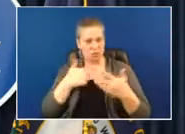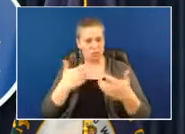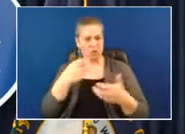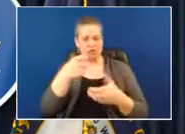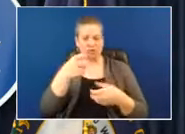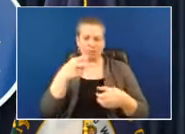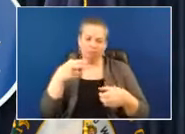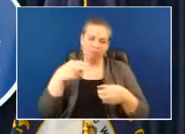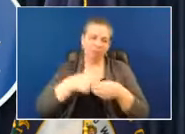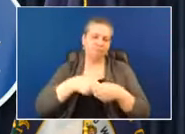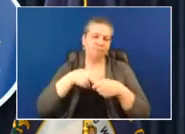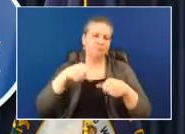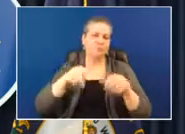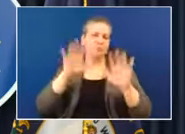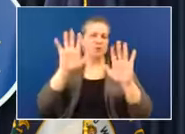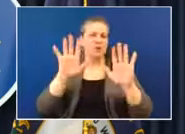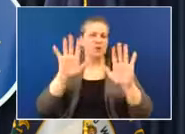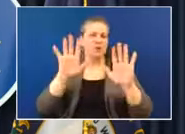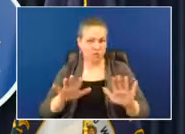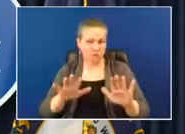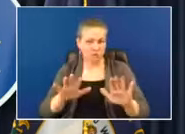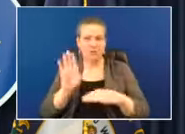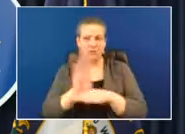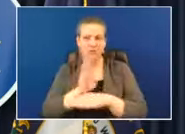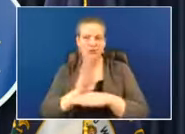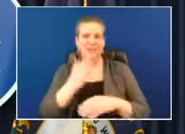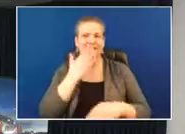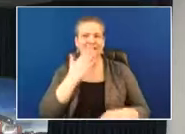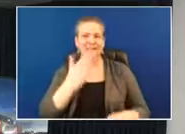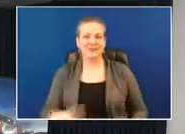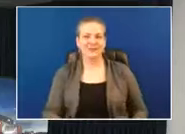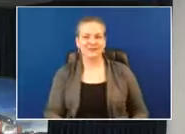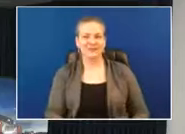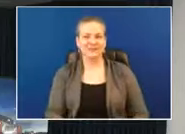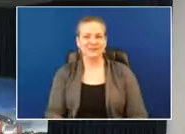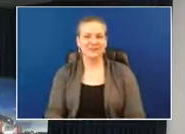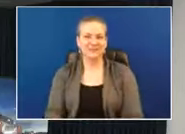and the FEAM team in Cincinnati. Thank you. Thank you. Thank you. Thank you.